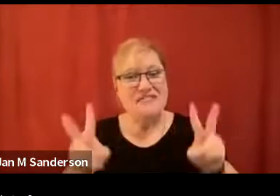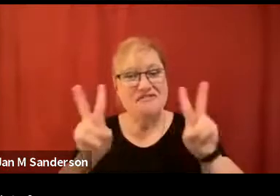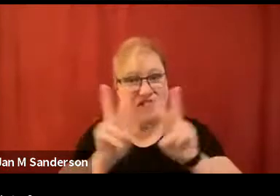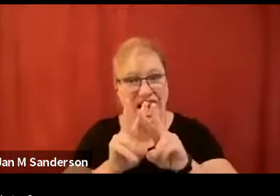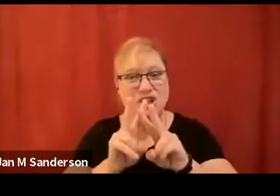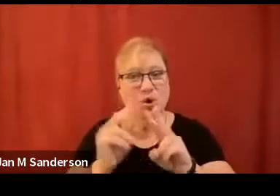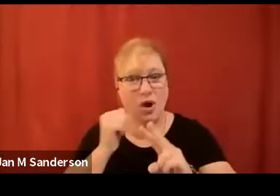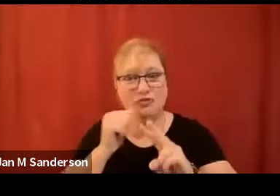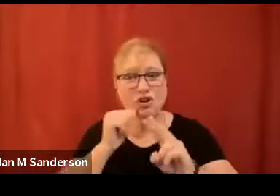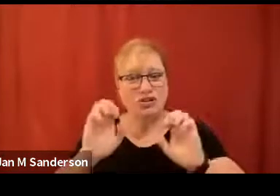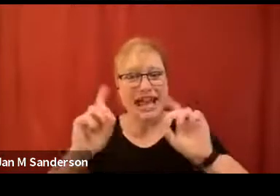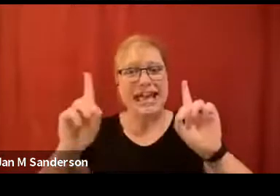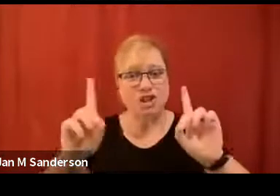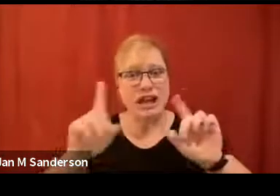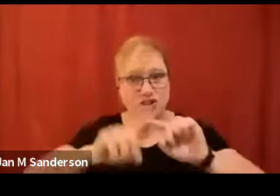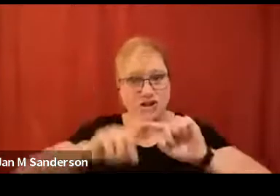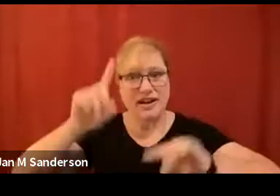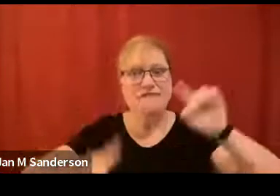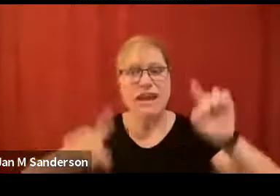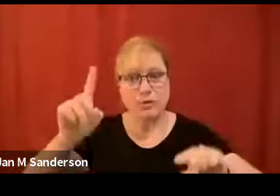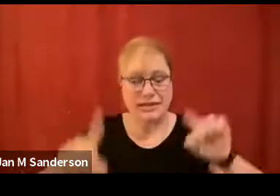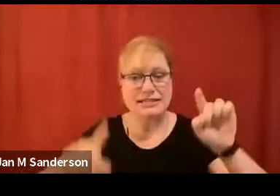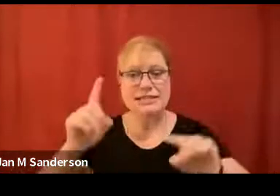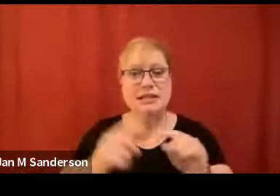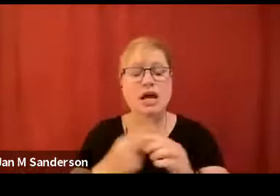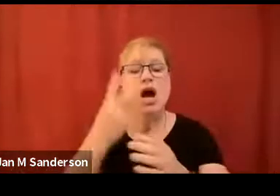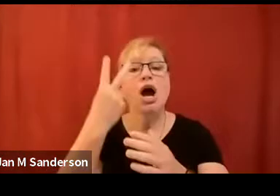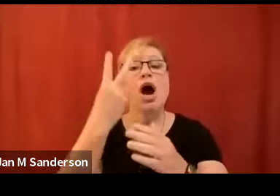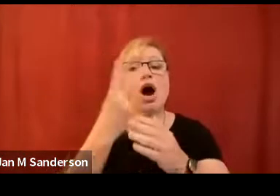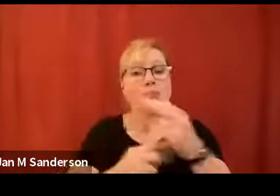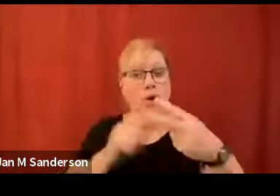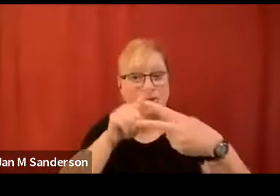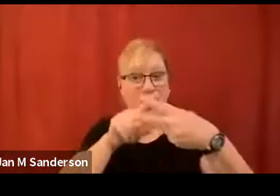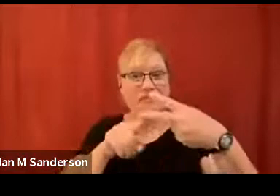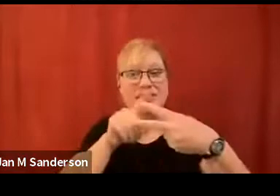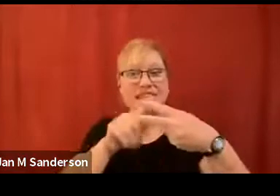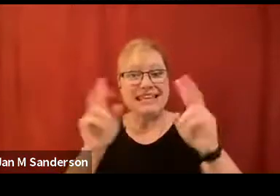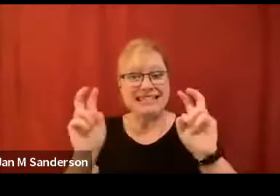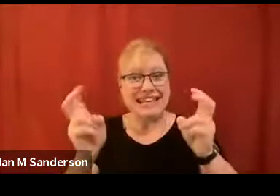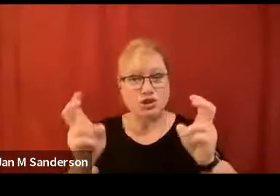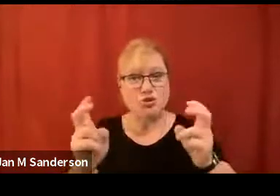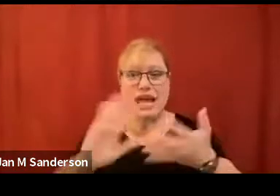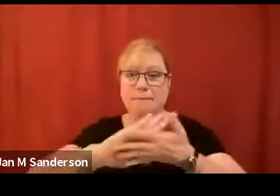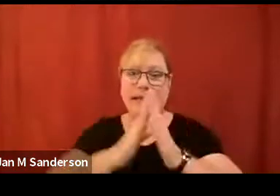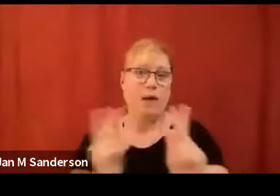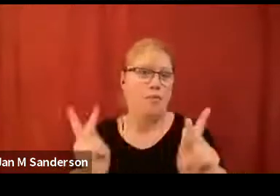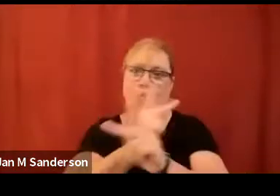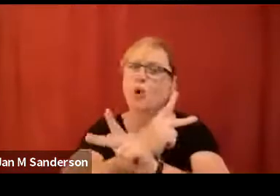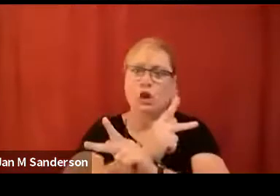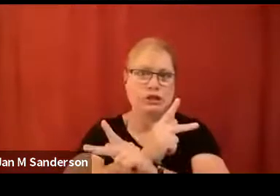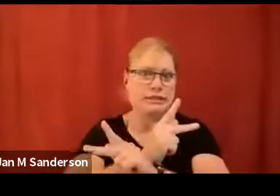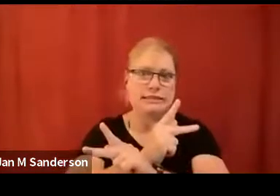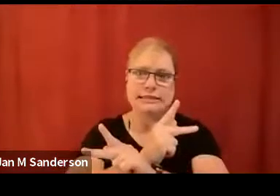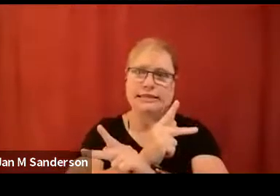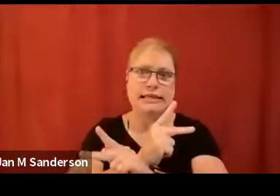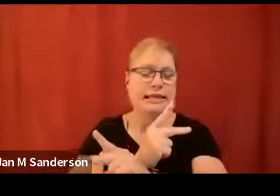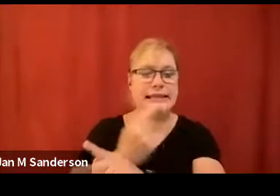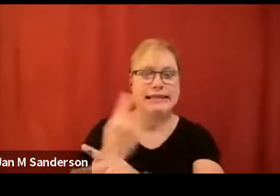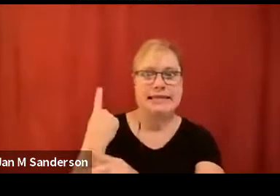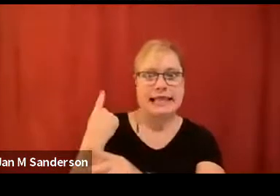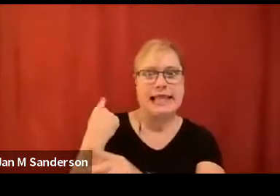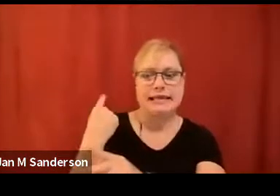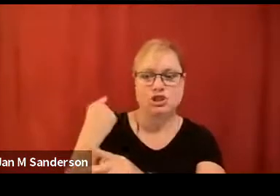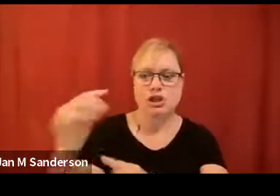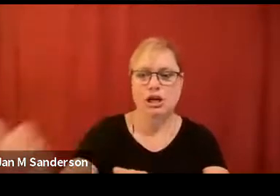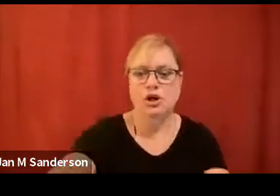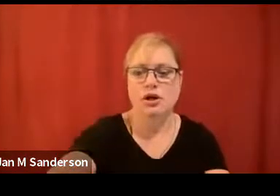varies significantly. And I think that both of those issues have been exacerbated in this last year. I think, we